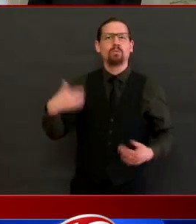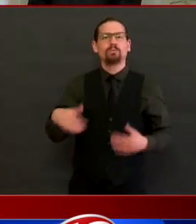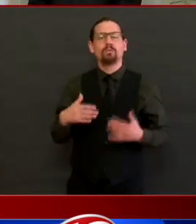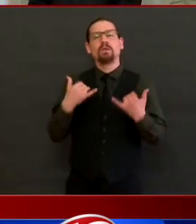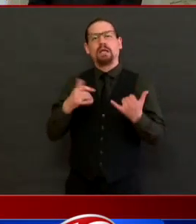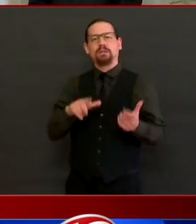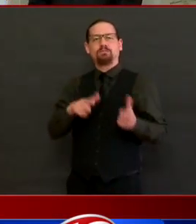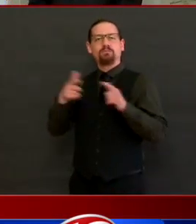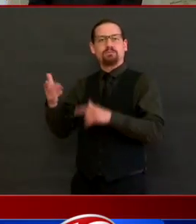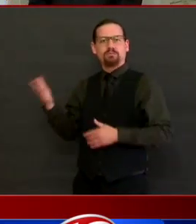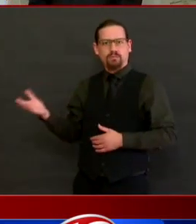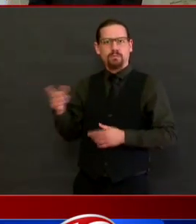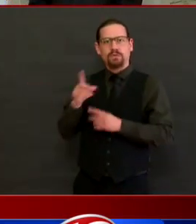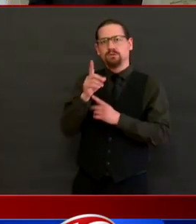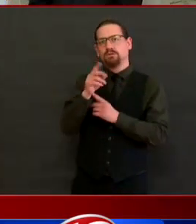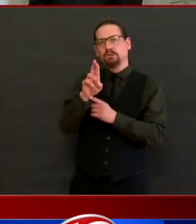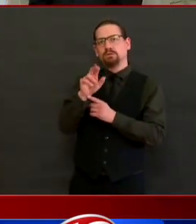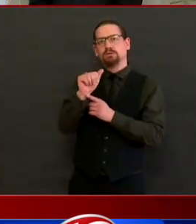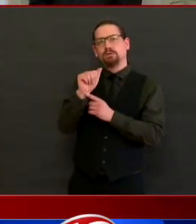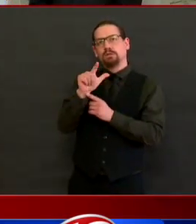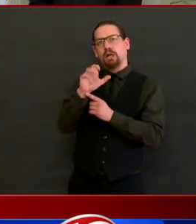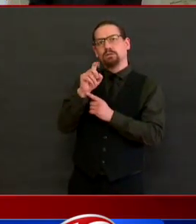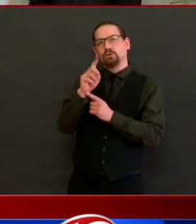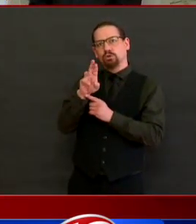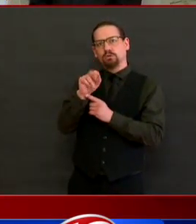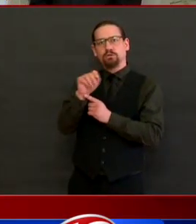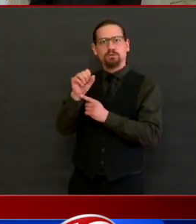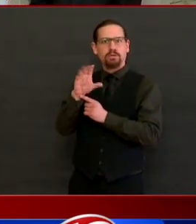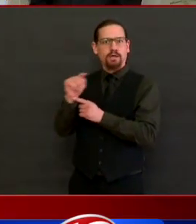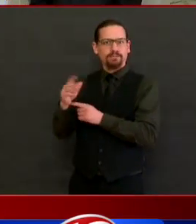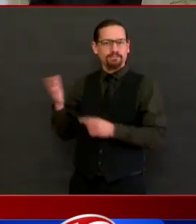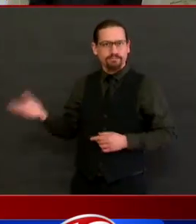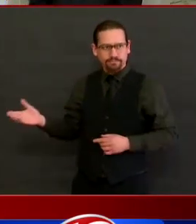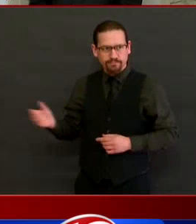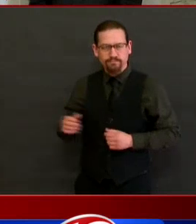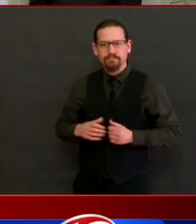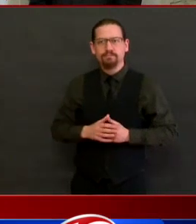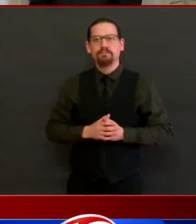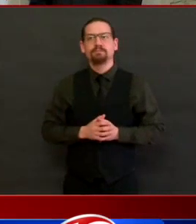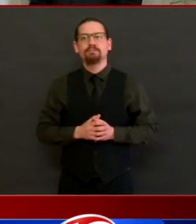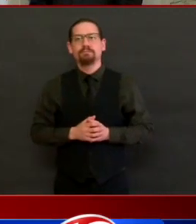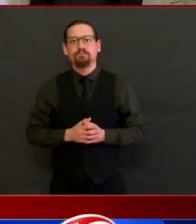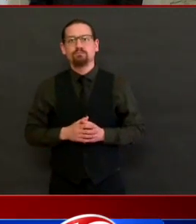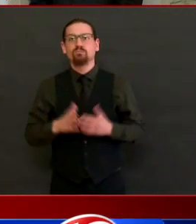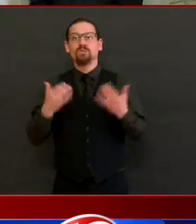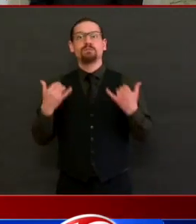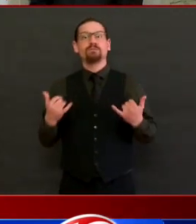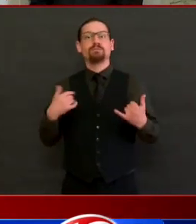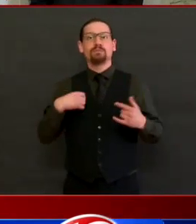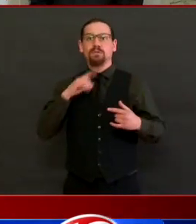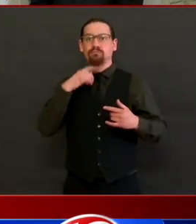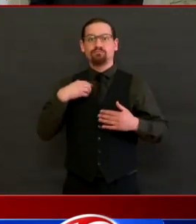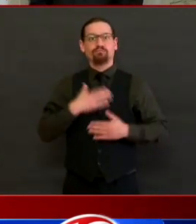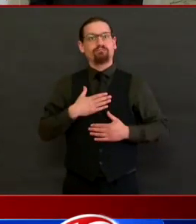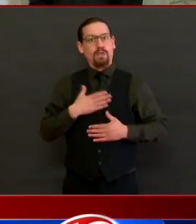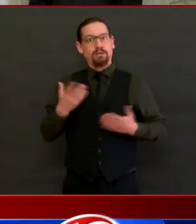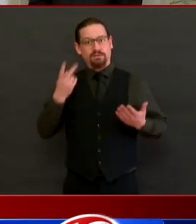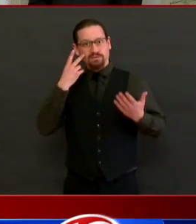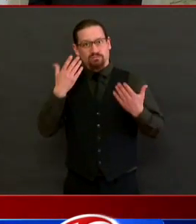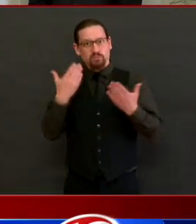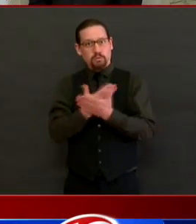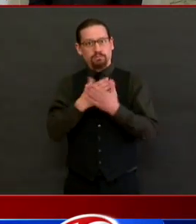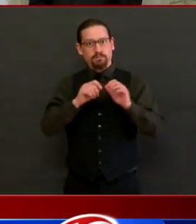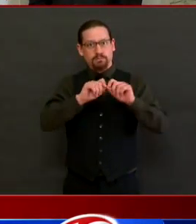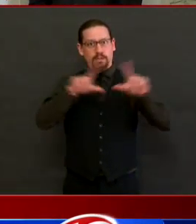Thank you, Governor. Good afternoon. We're certainly very pleased about the data dashboard that the governor